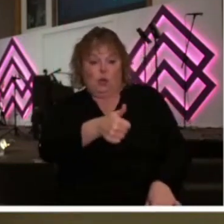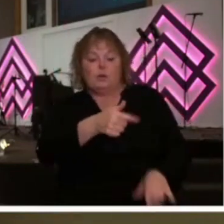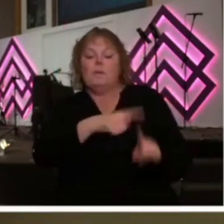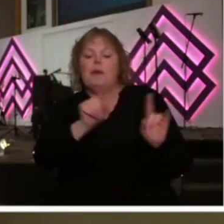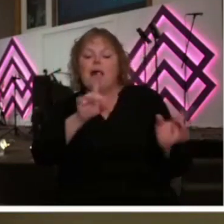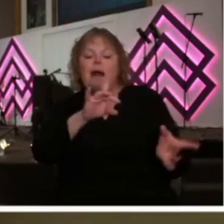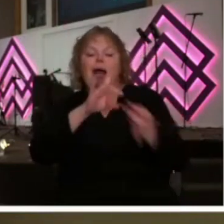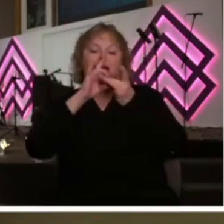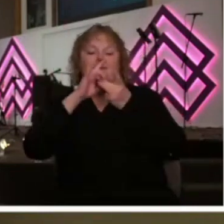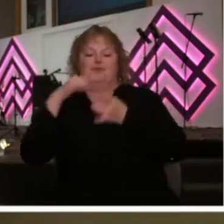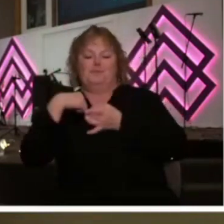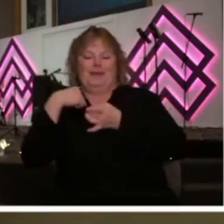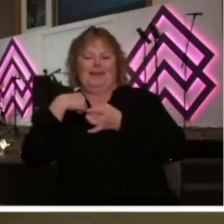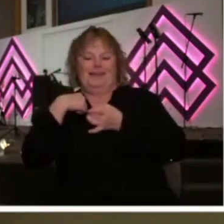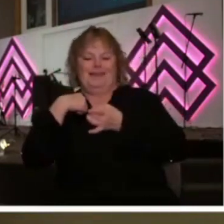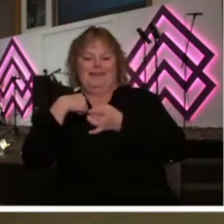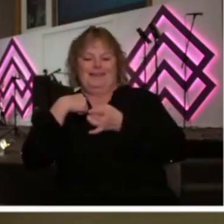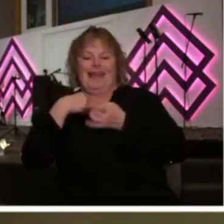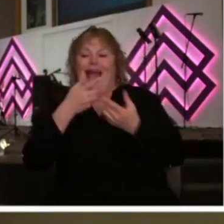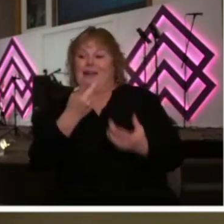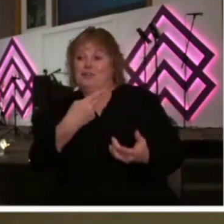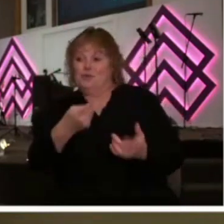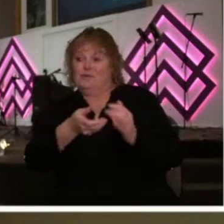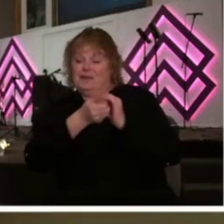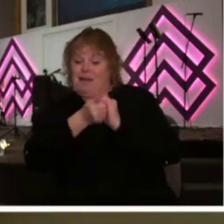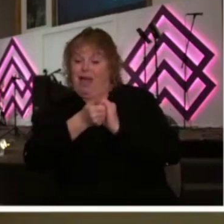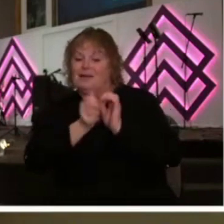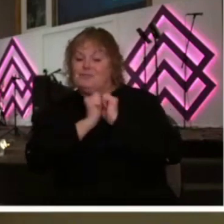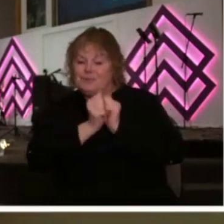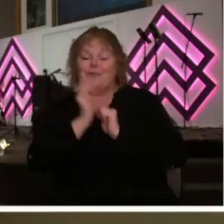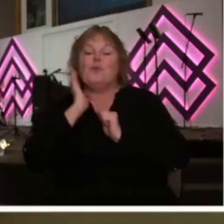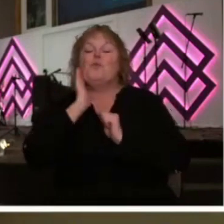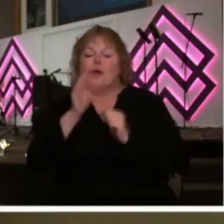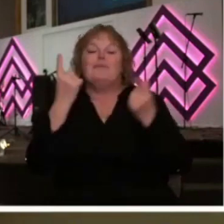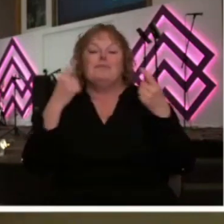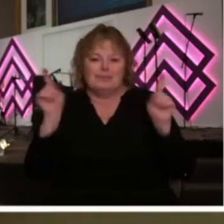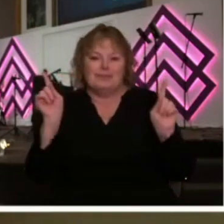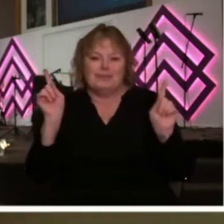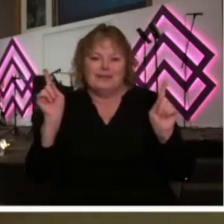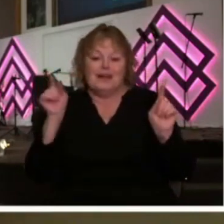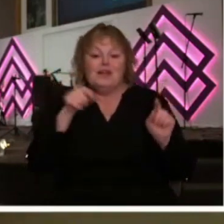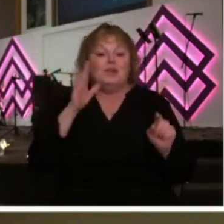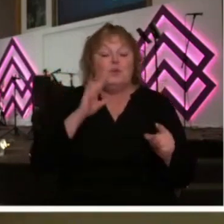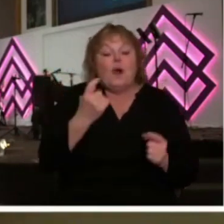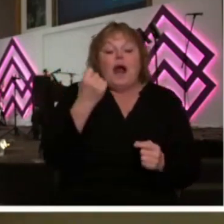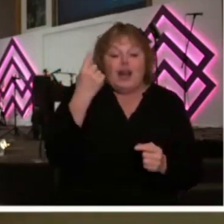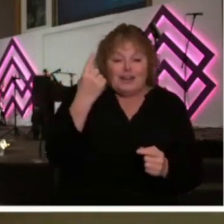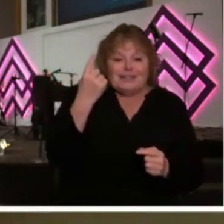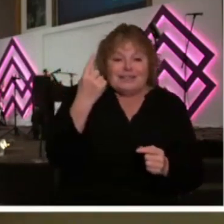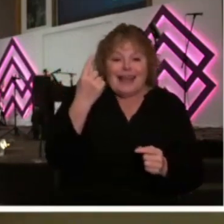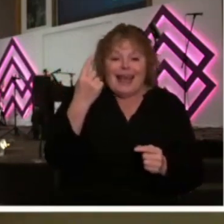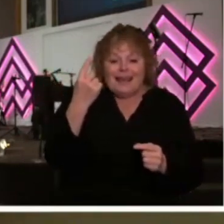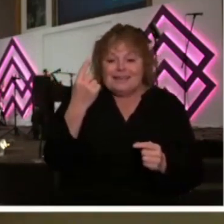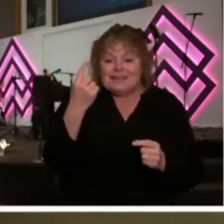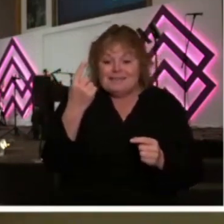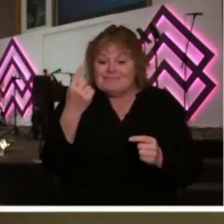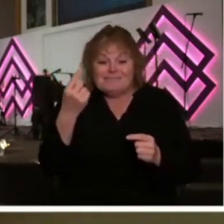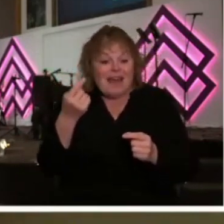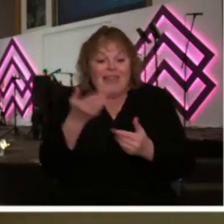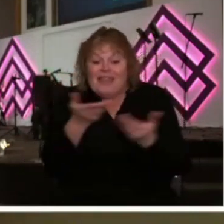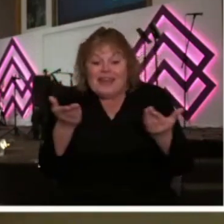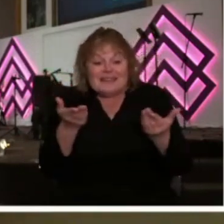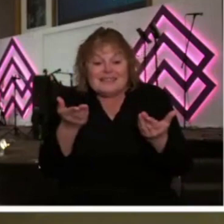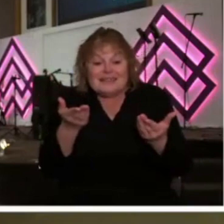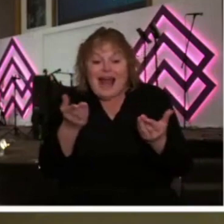to me. And in divine partnership, I will begin to allow you to understand that there are things that I bring into your life that you can't do